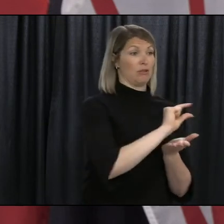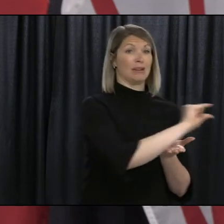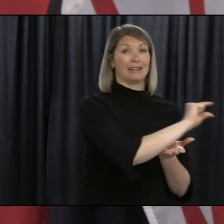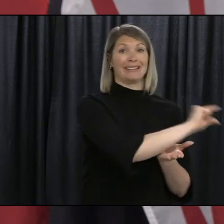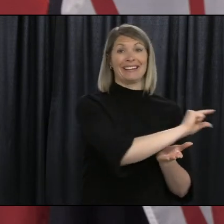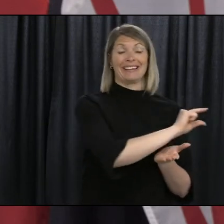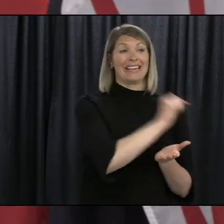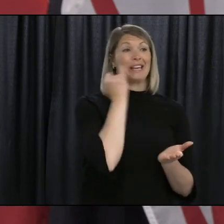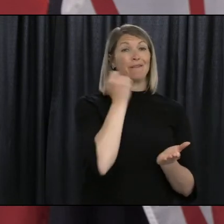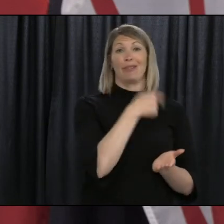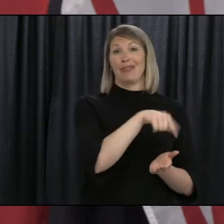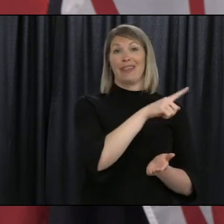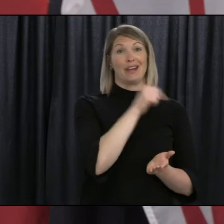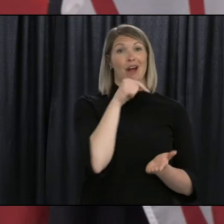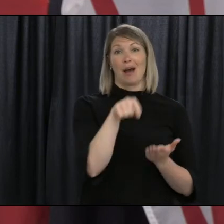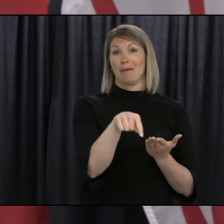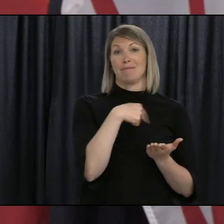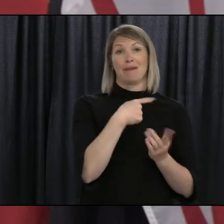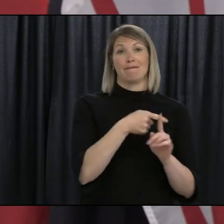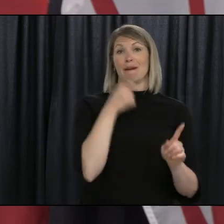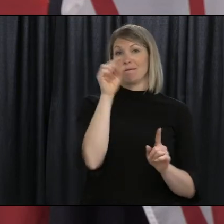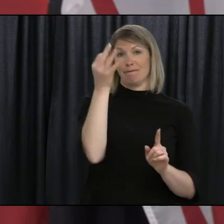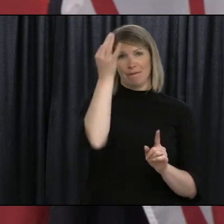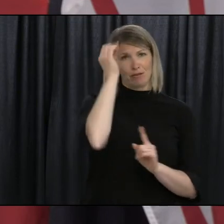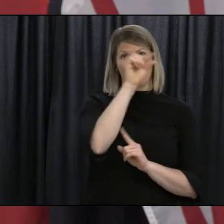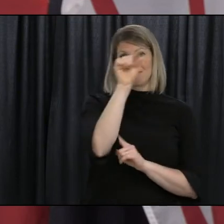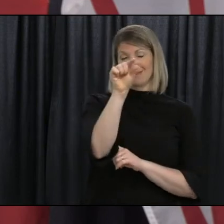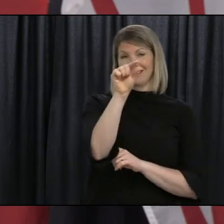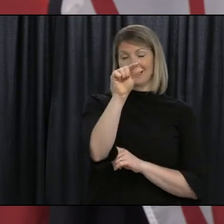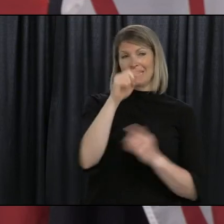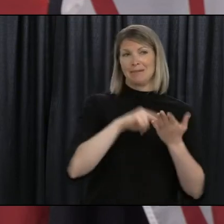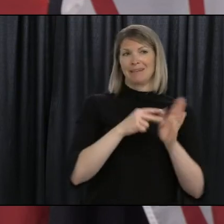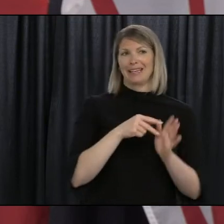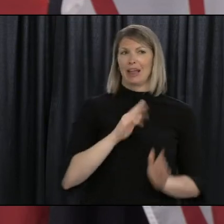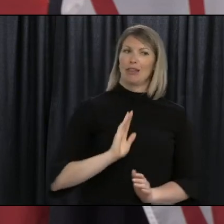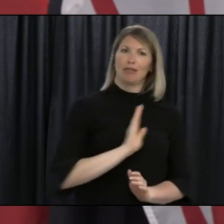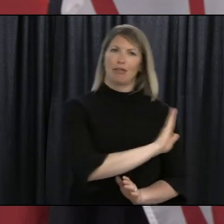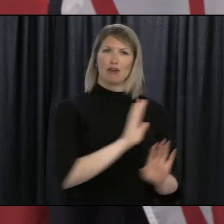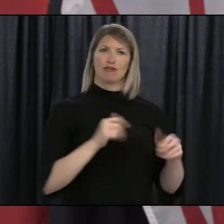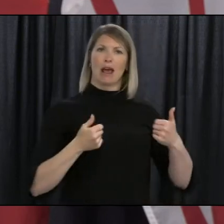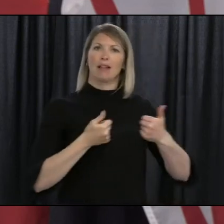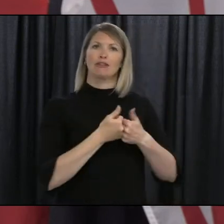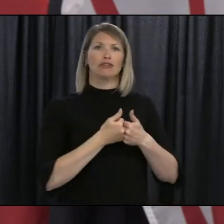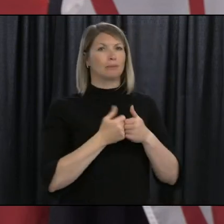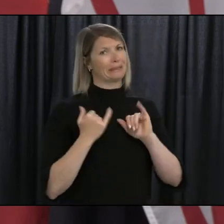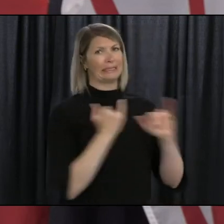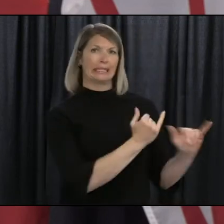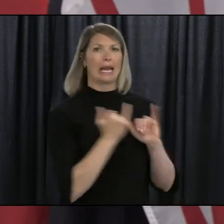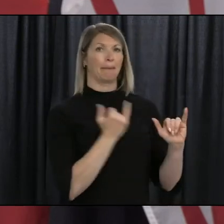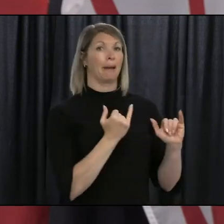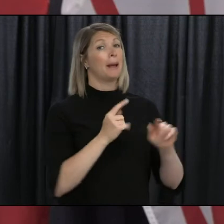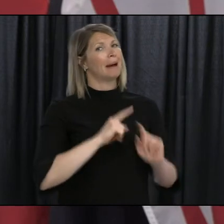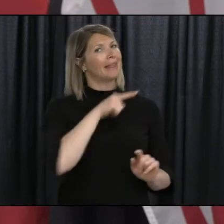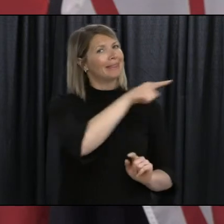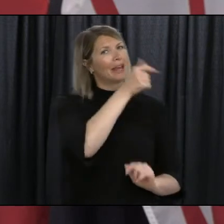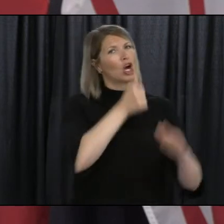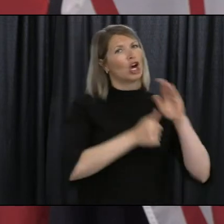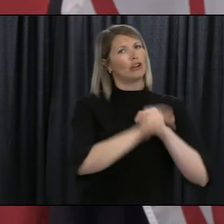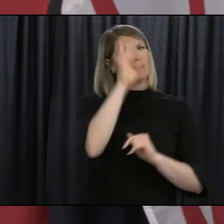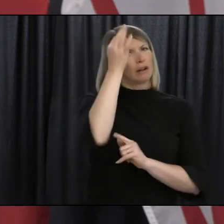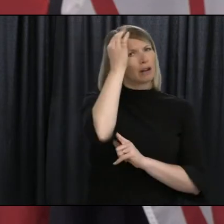facing the same challenges we were facing over the last 3 or 4 years. So we're not asking for a handout from Ottawa, we are asking for